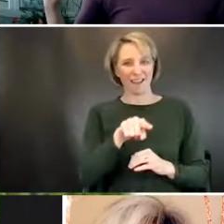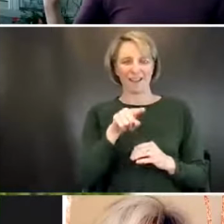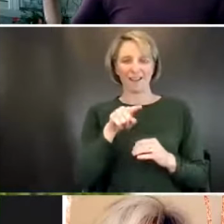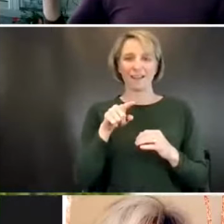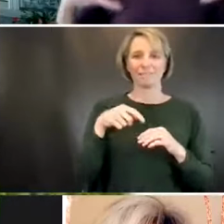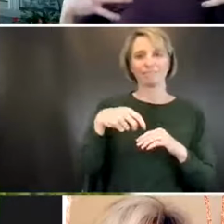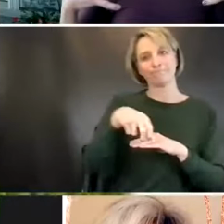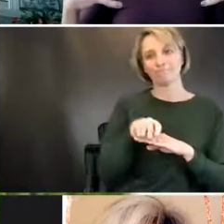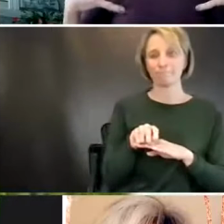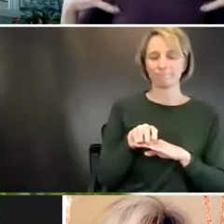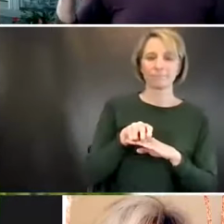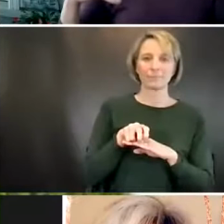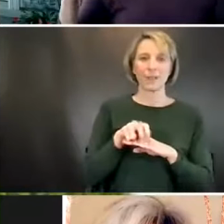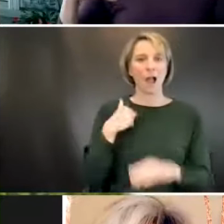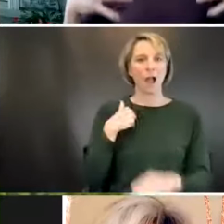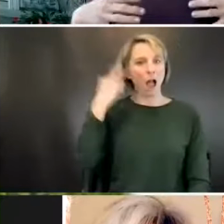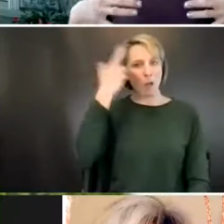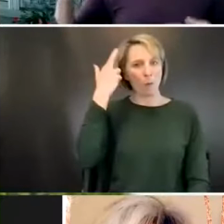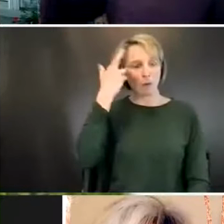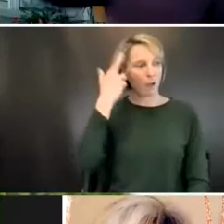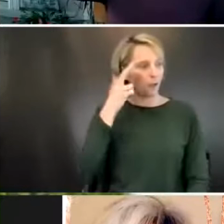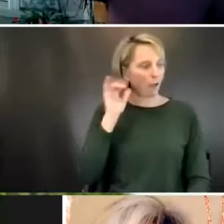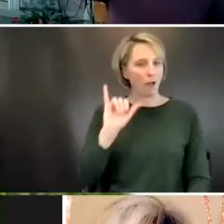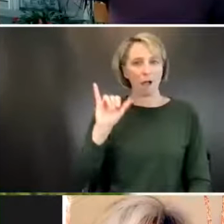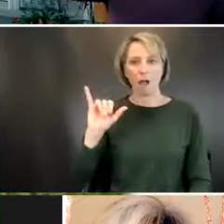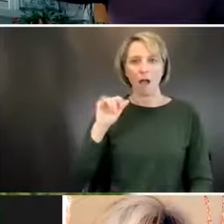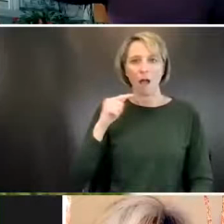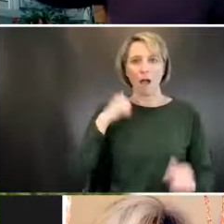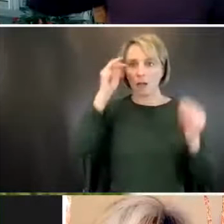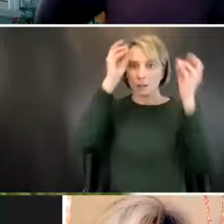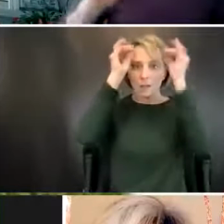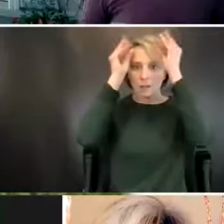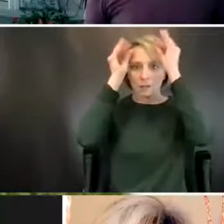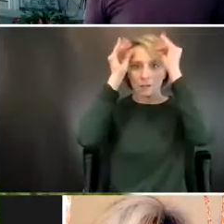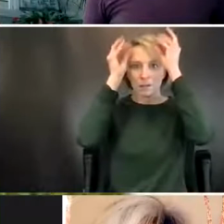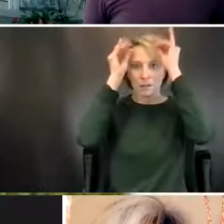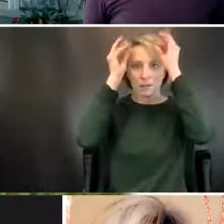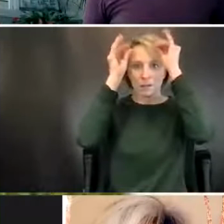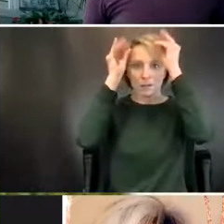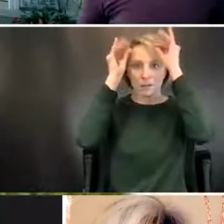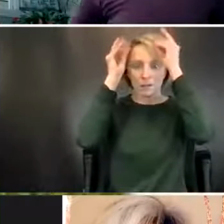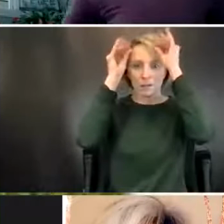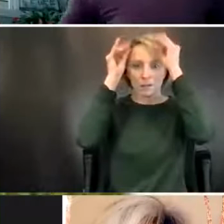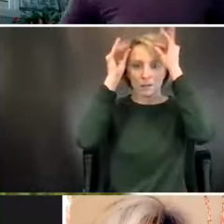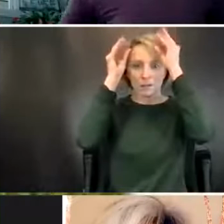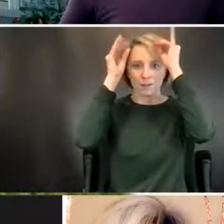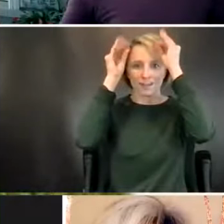not embodied. I'm not in my body. I'm very much in my head. I know.